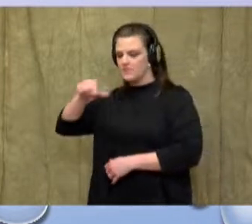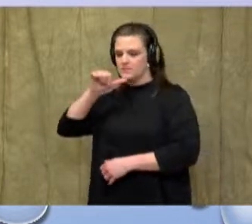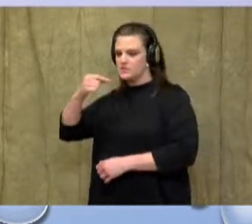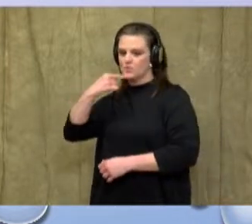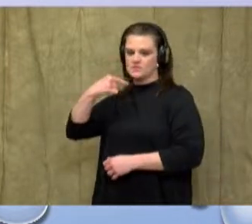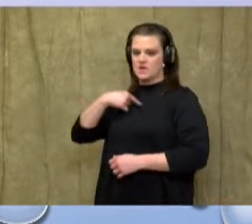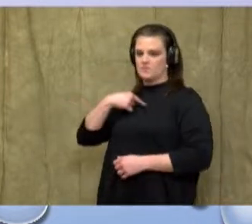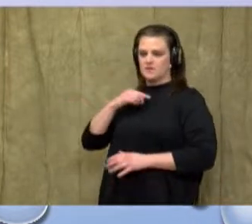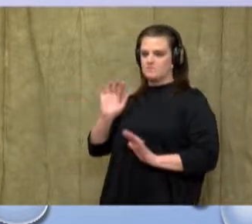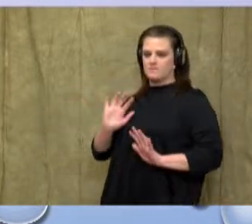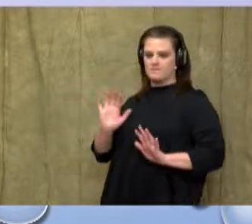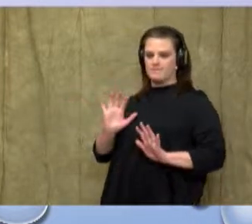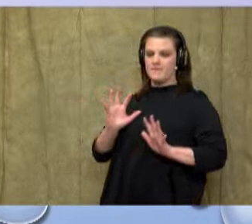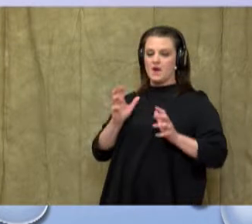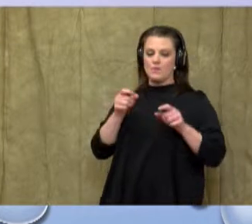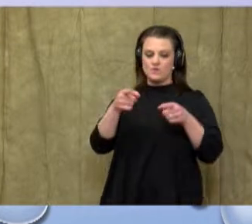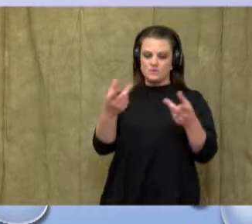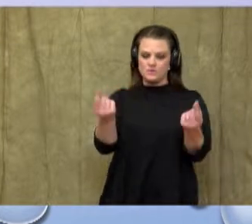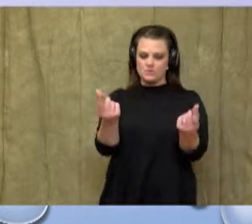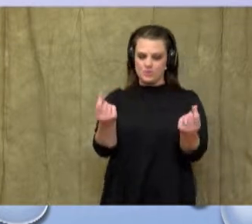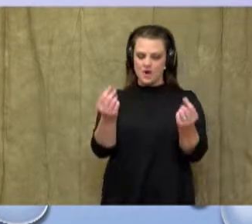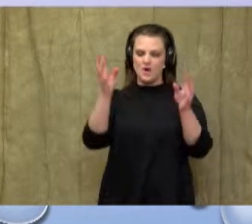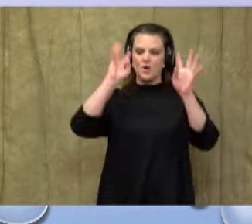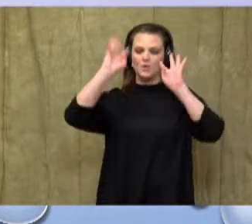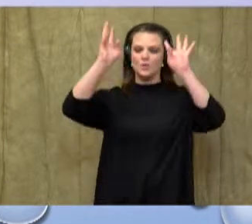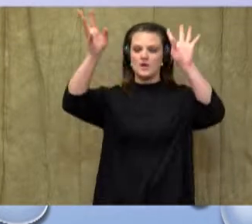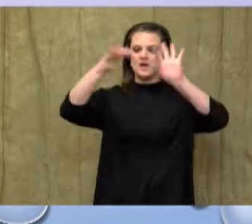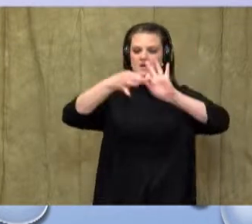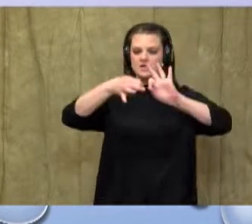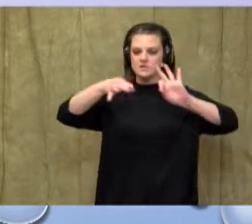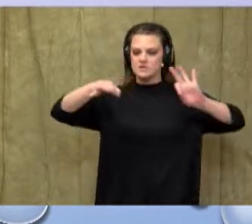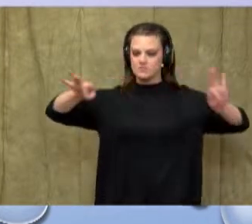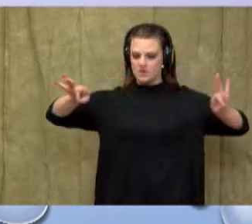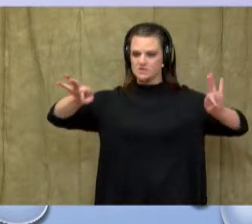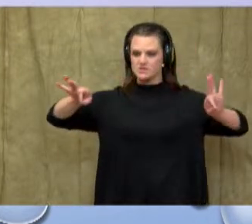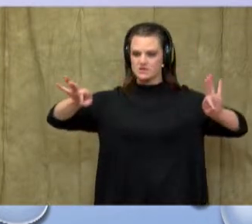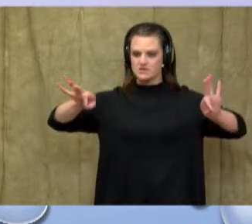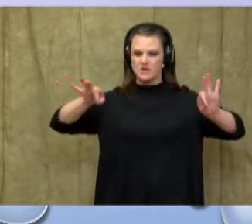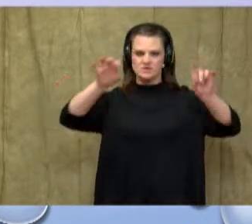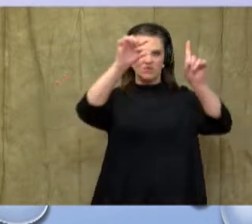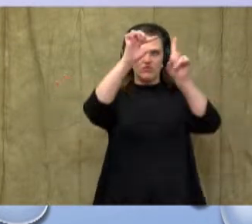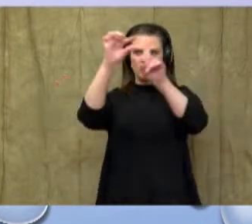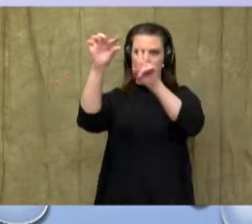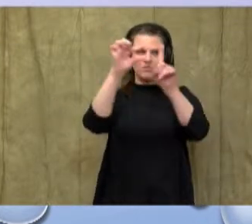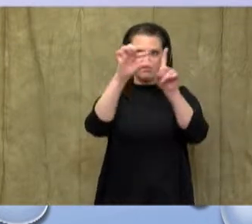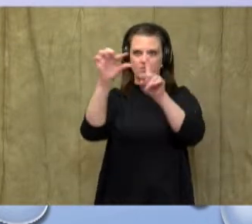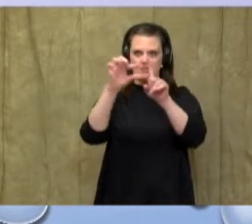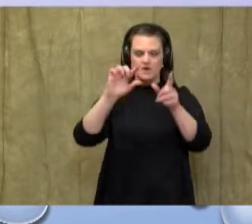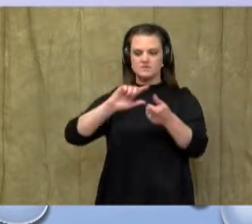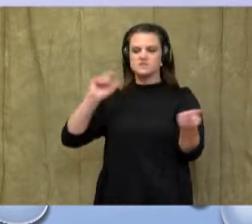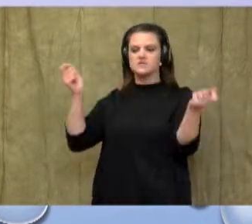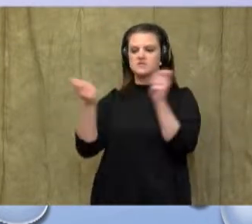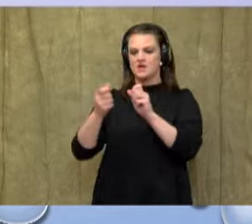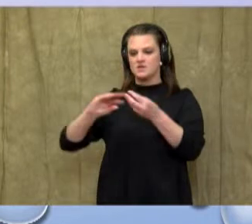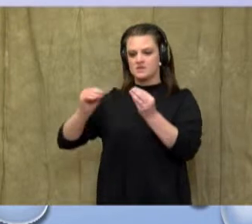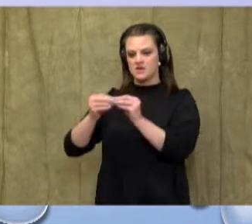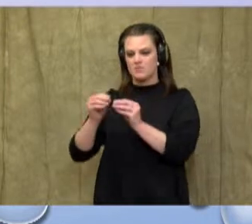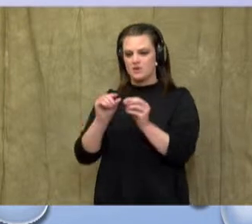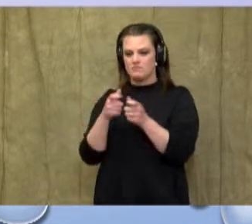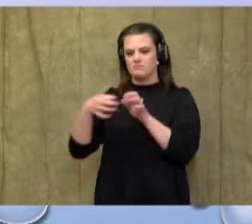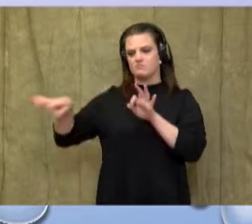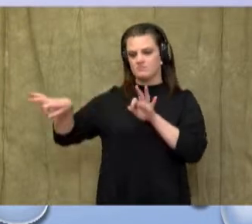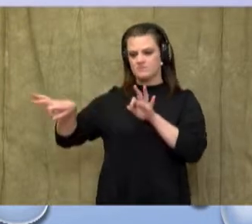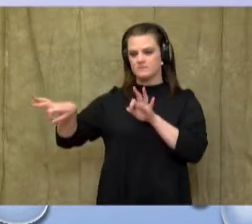to create an expression based on these numbers that you see. So I'm going to give you just a few seconds to do